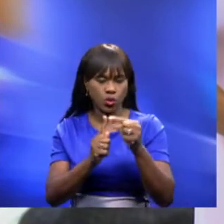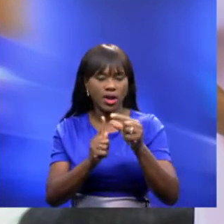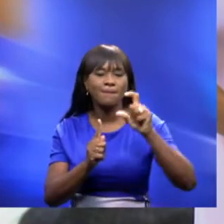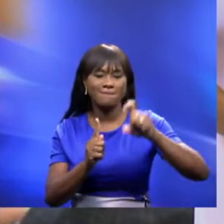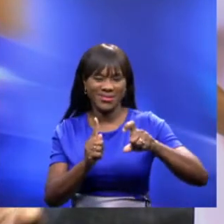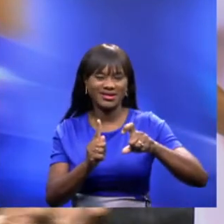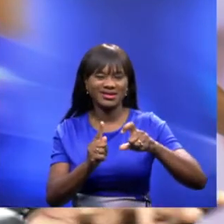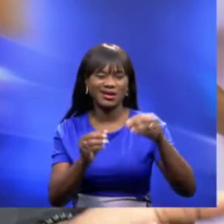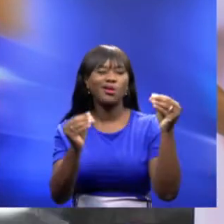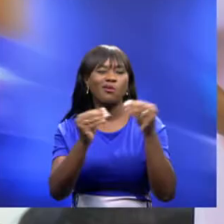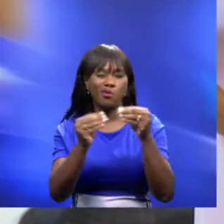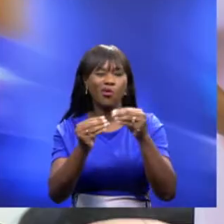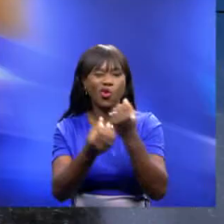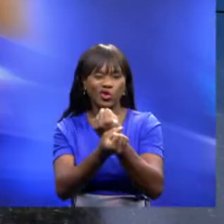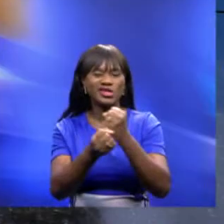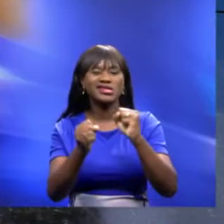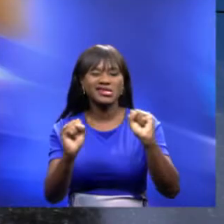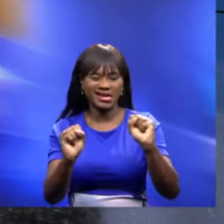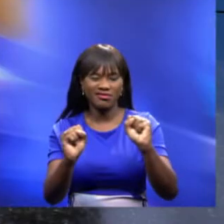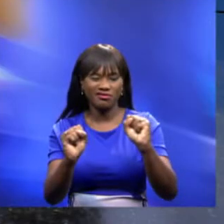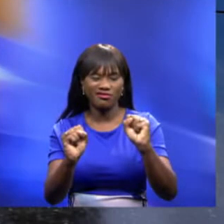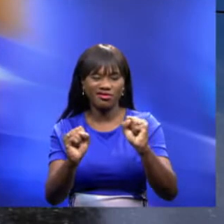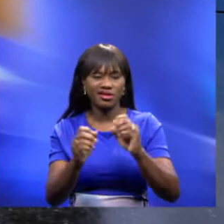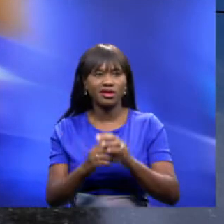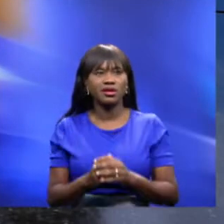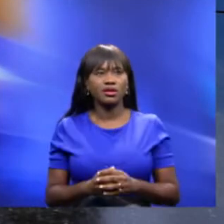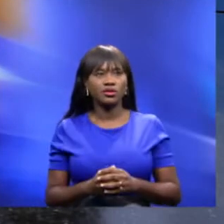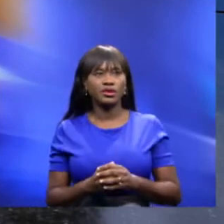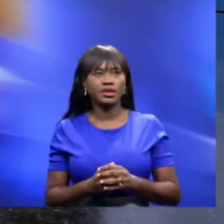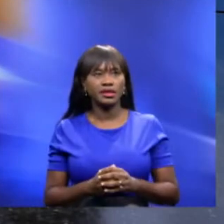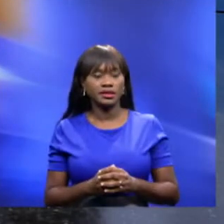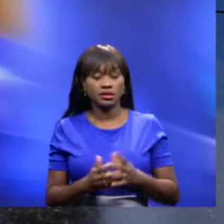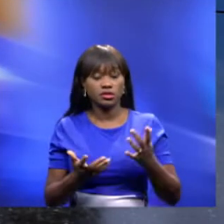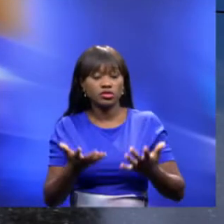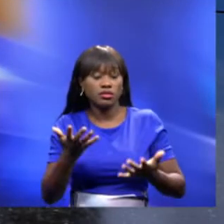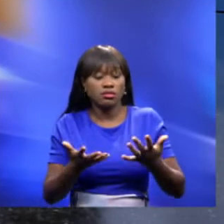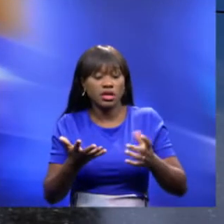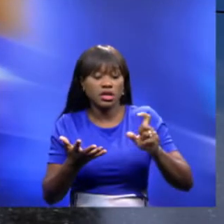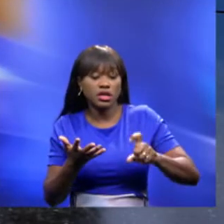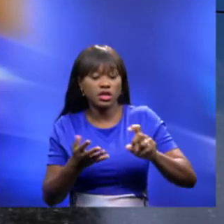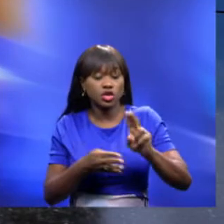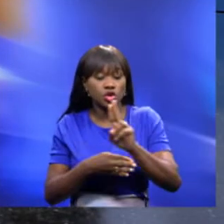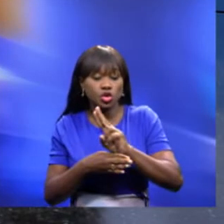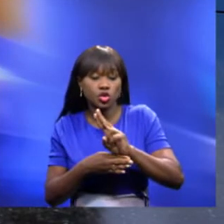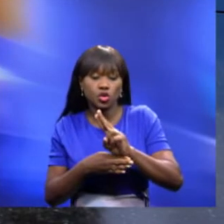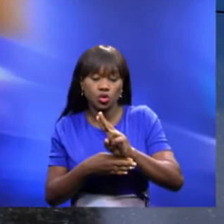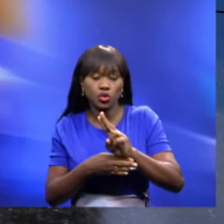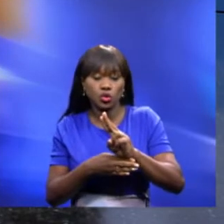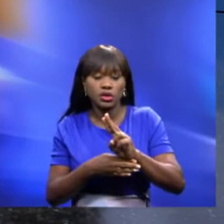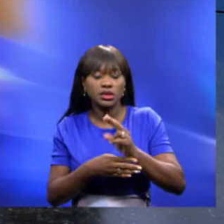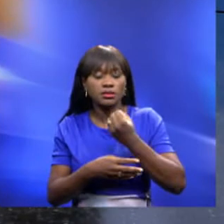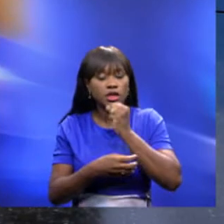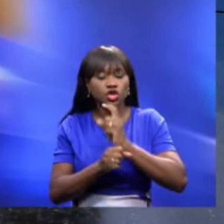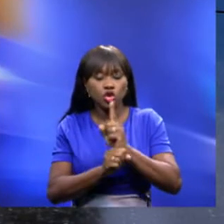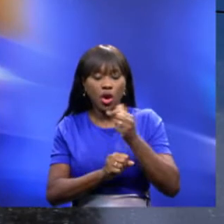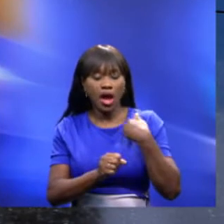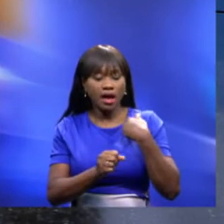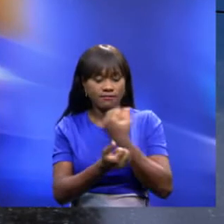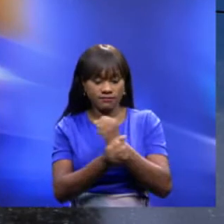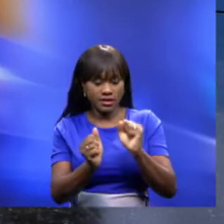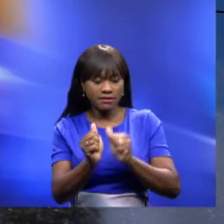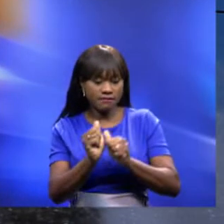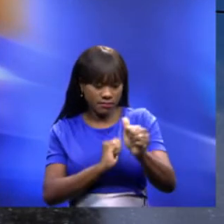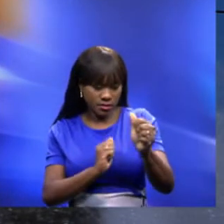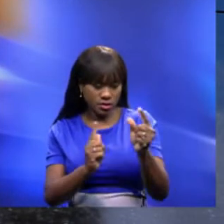create a secure password. Sometimes passphrases would help. You have to use those things. So you may have to use these different mechanisms to have a secure password, but at the end